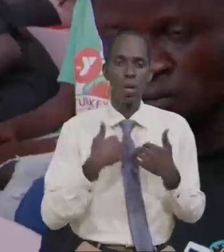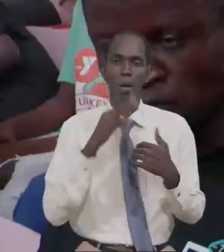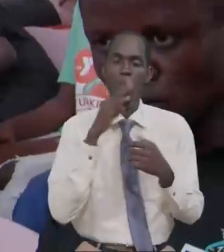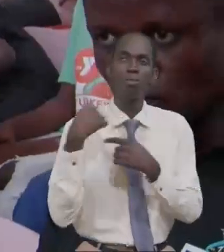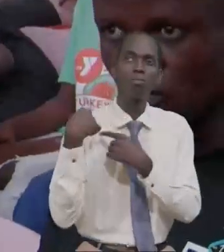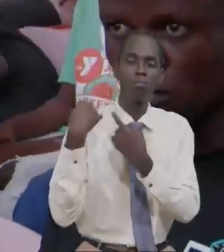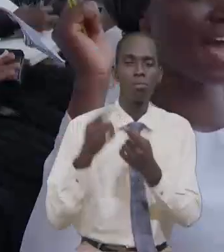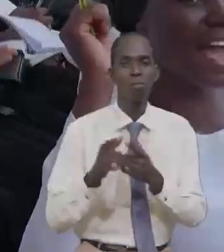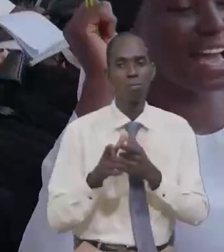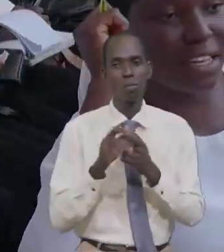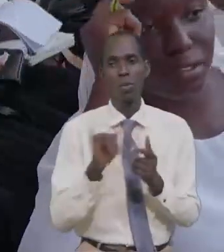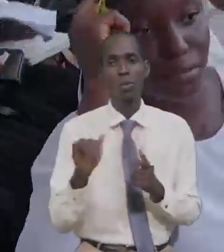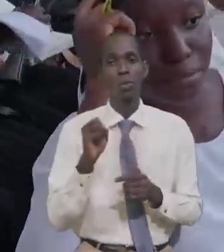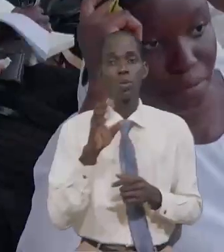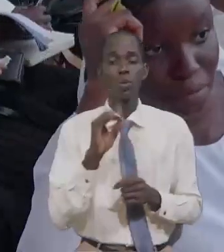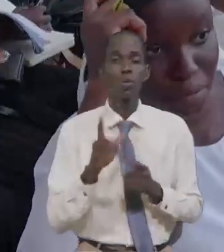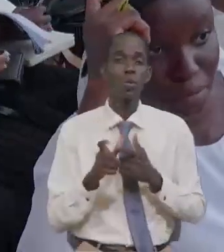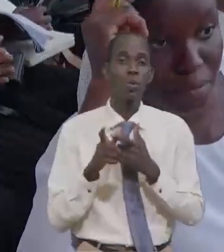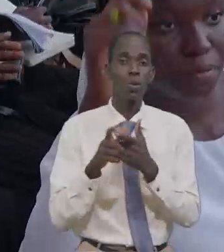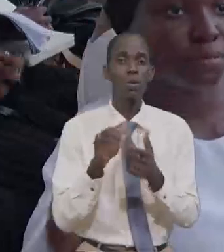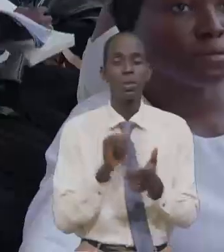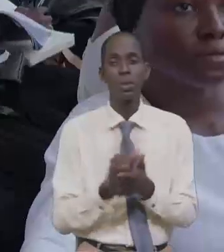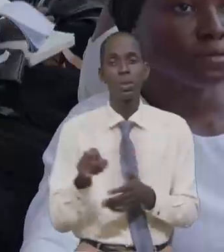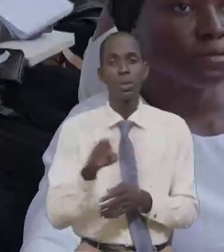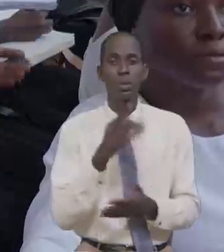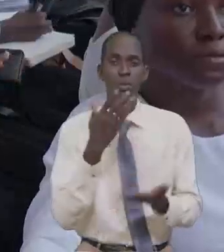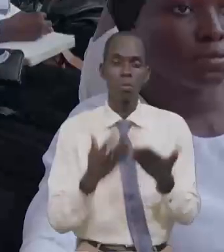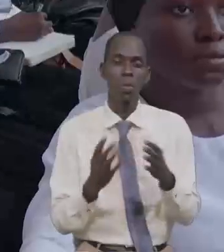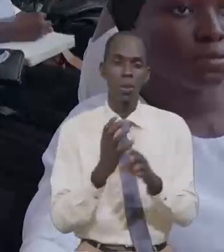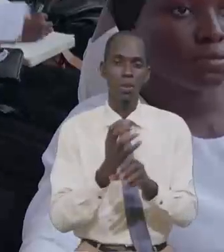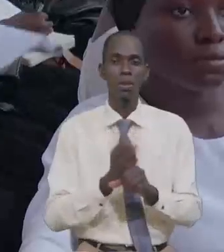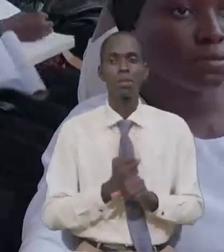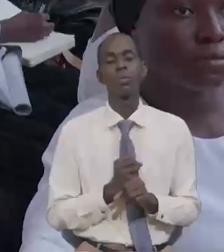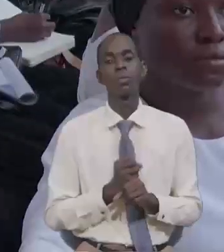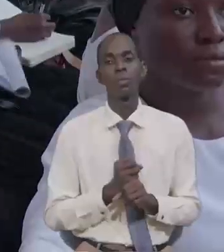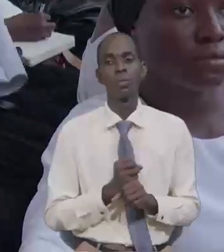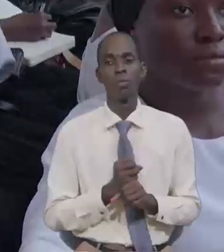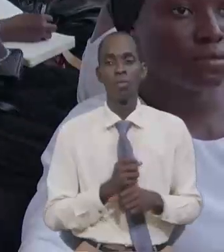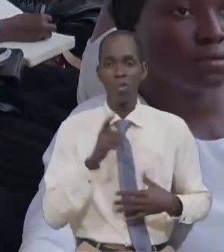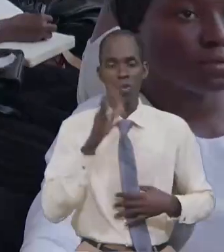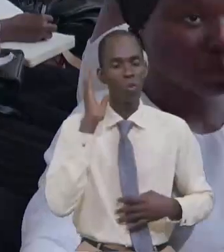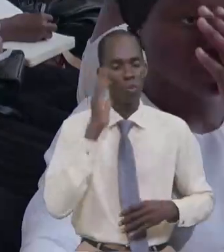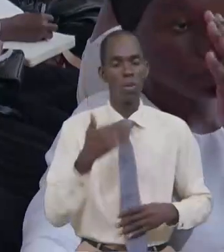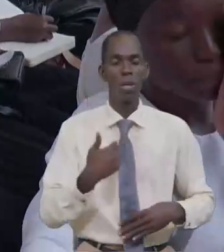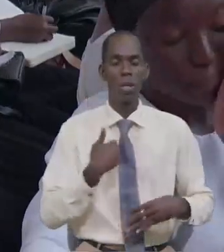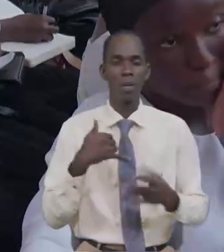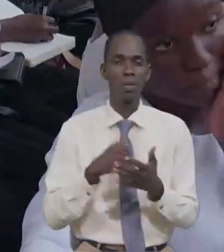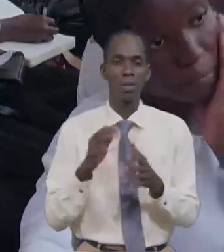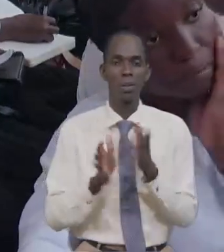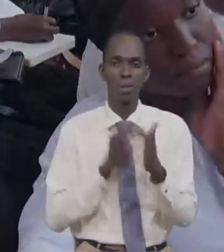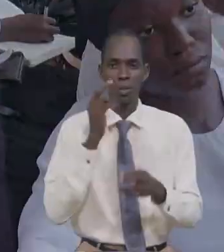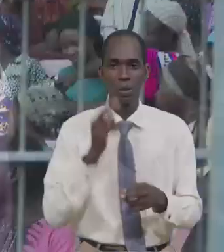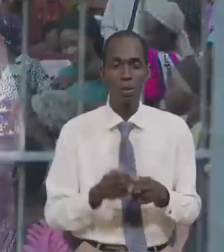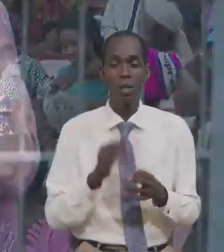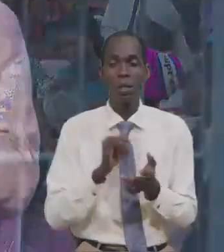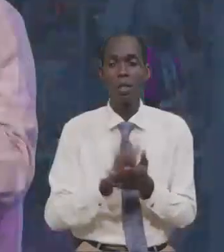obtain. That's why you came here. Forget the crowd. Think about yourself